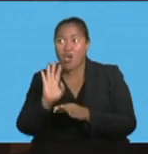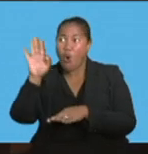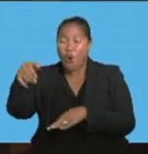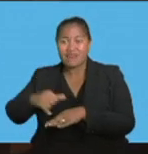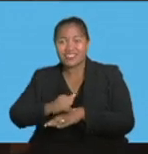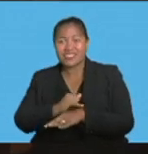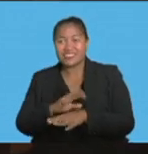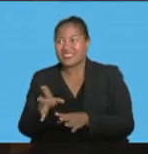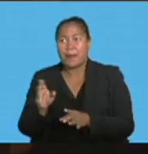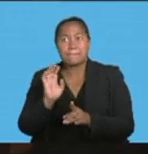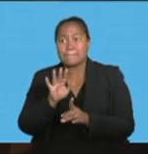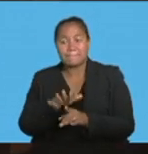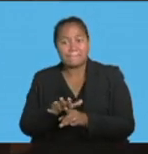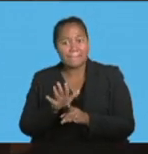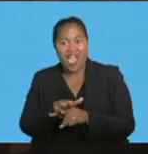not be available here.